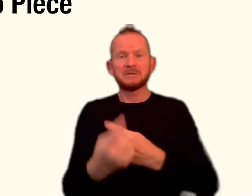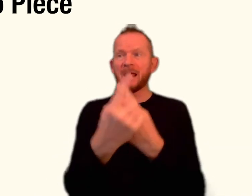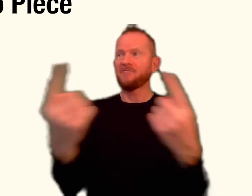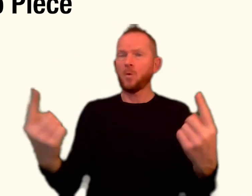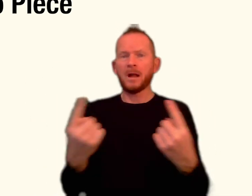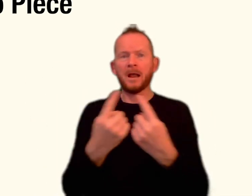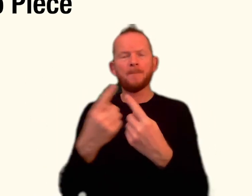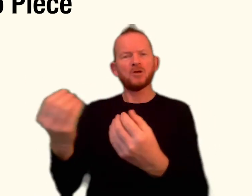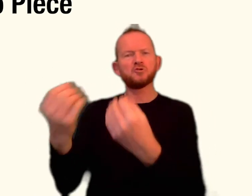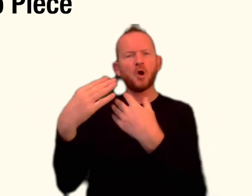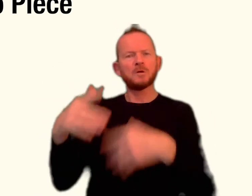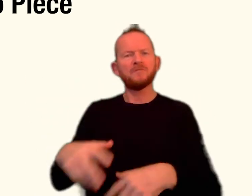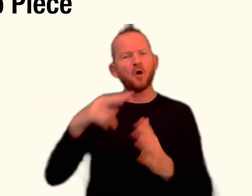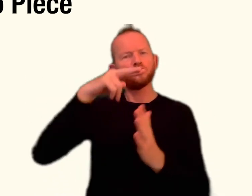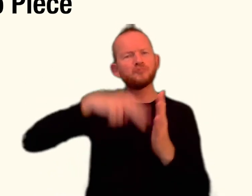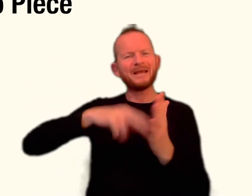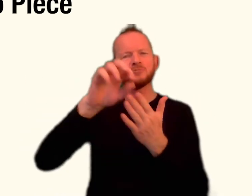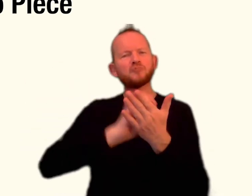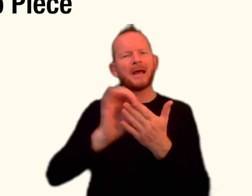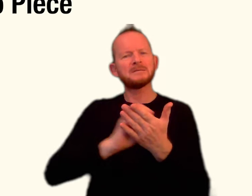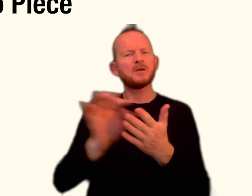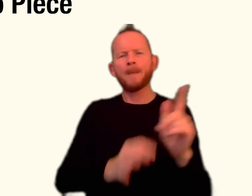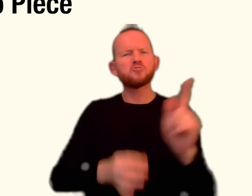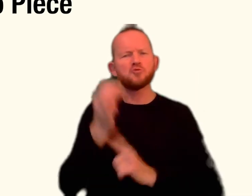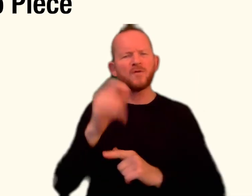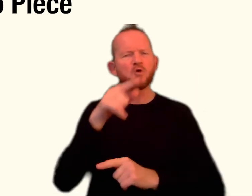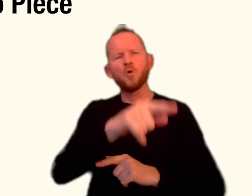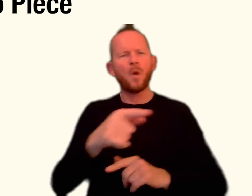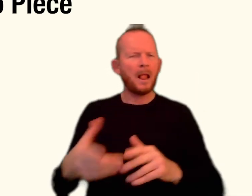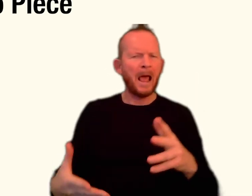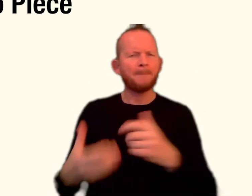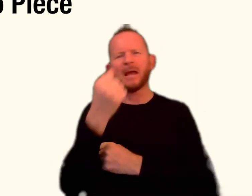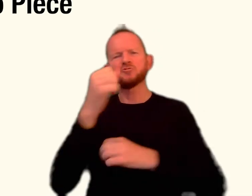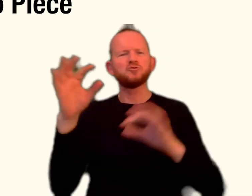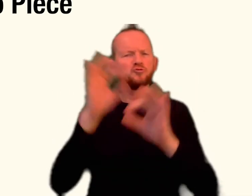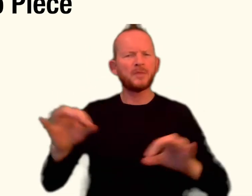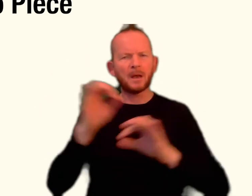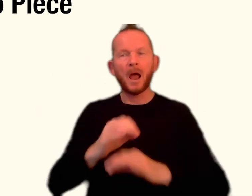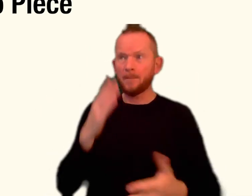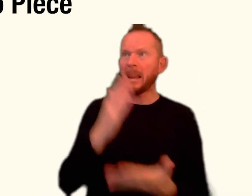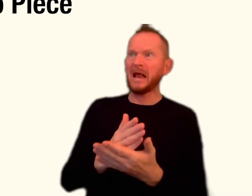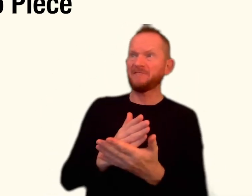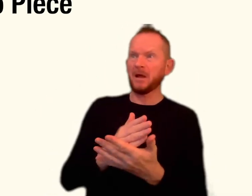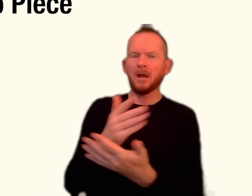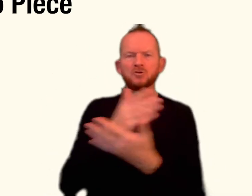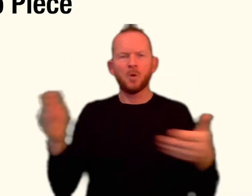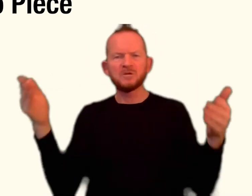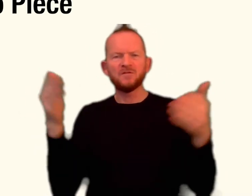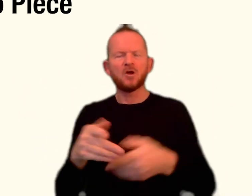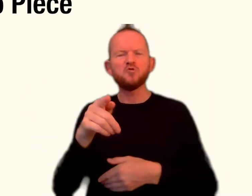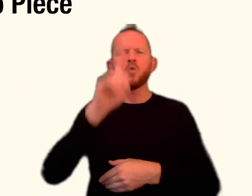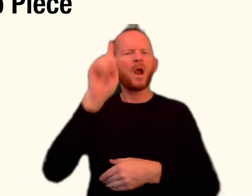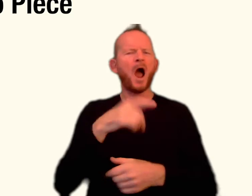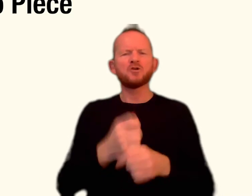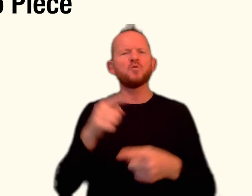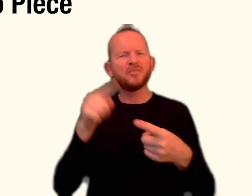are told that if your reading and writing doesn't improve, you'll amount to nothing, and you believe it. And there's so much focus on you can't do